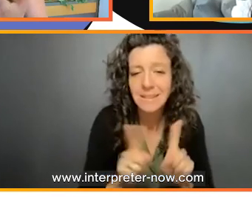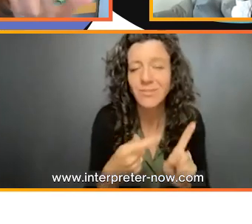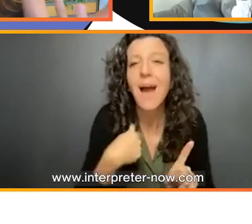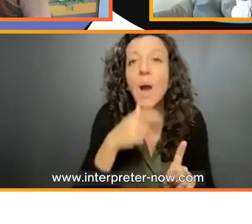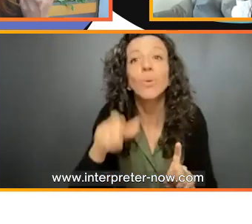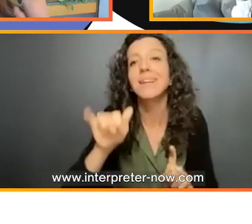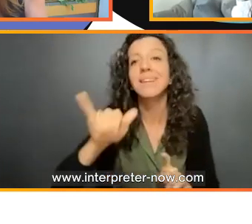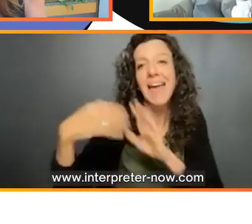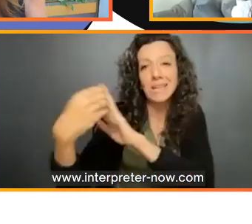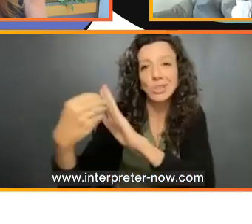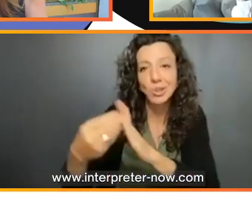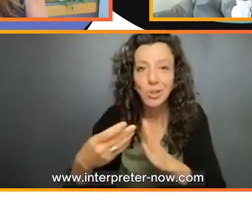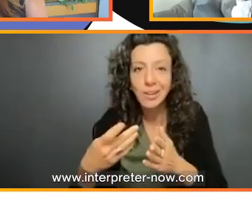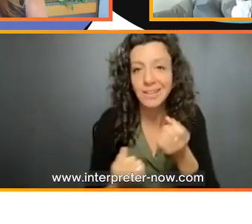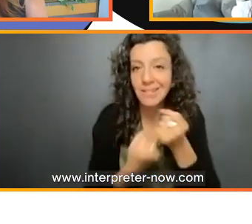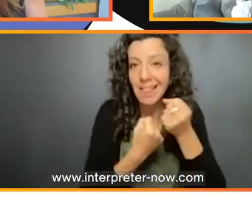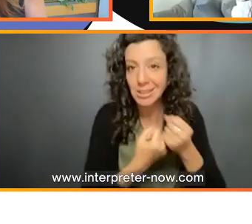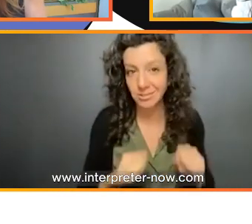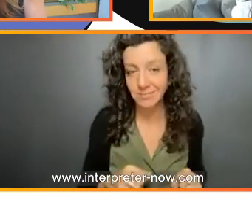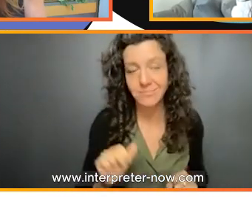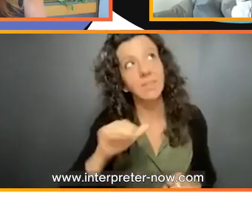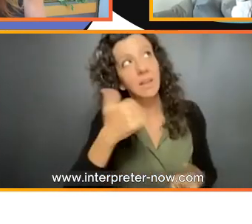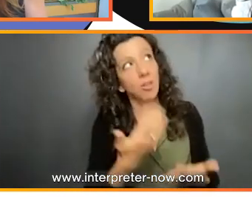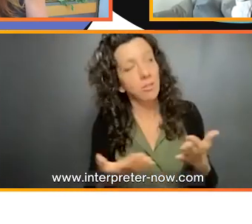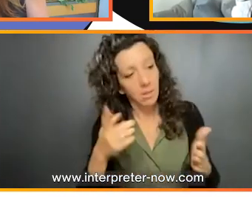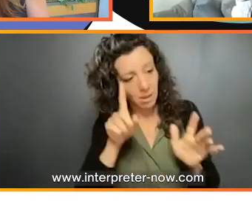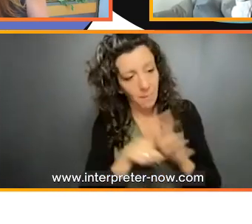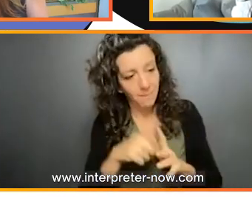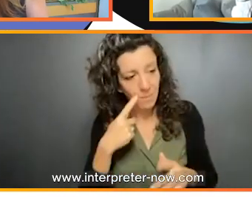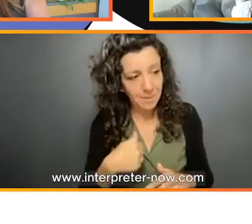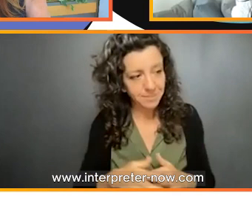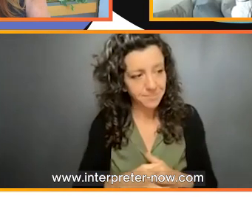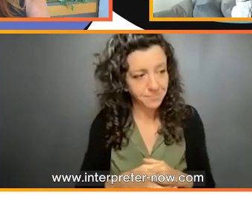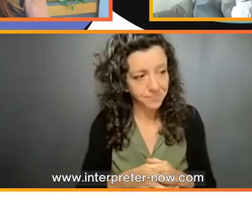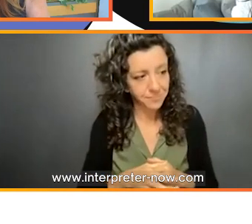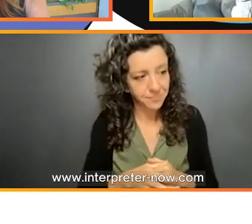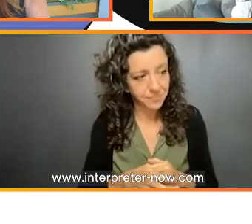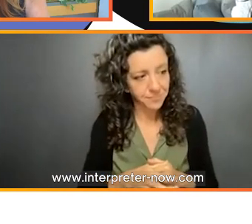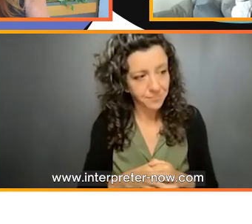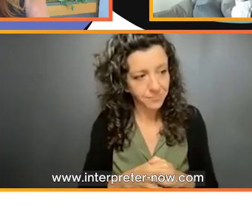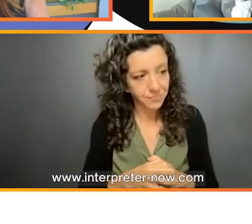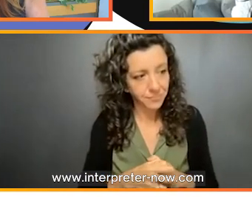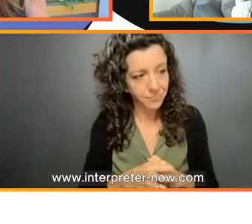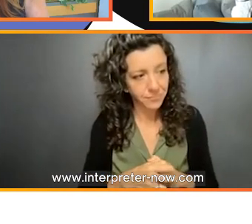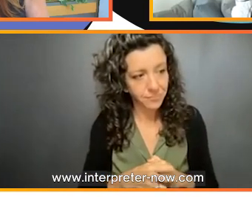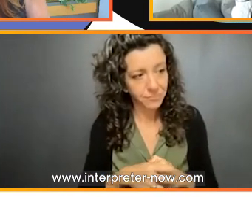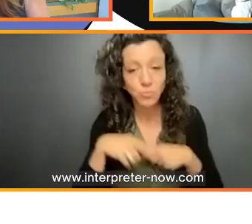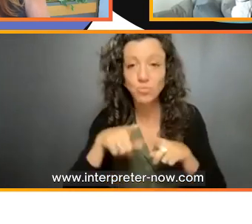right? I don't need that external validation. I will also say that another thing that came up for me